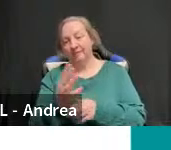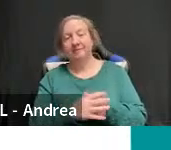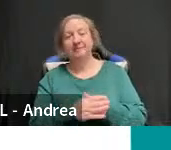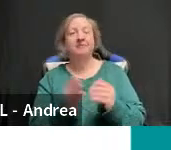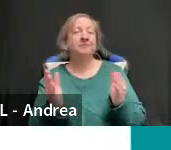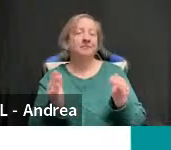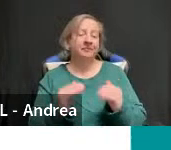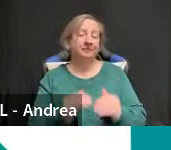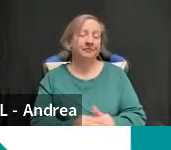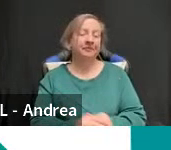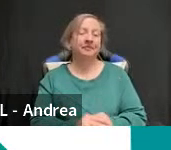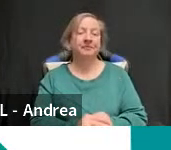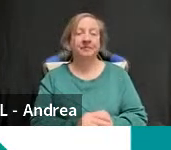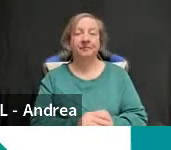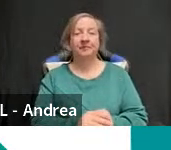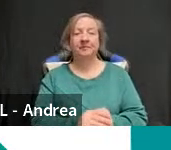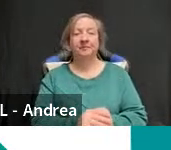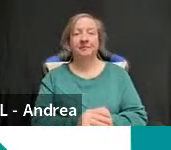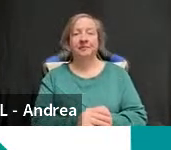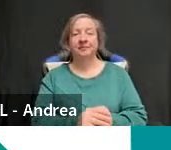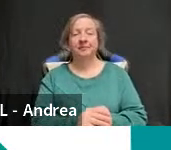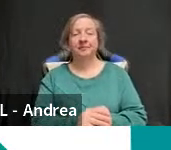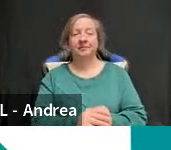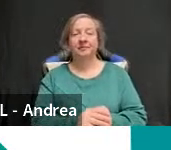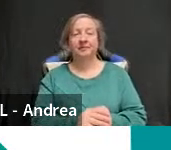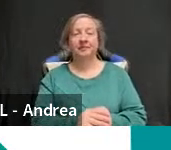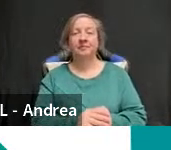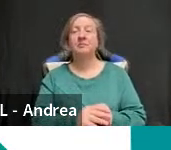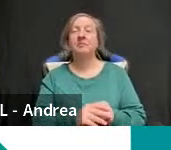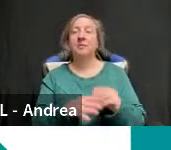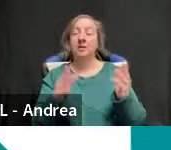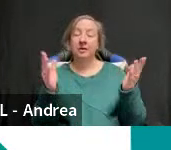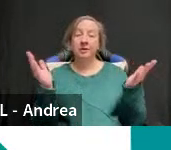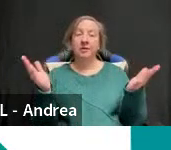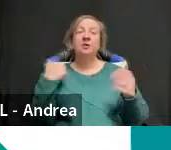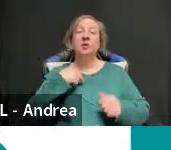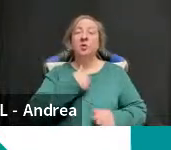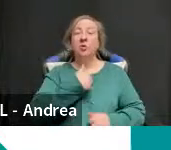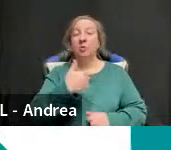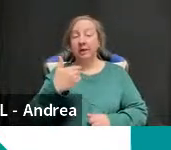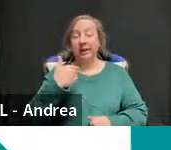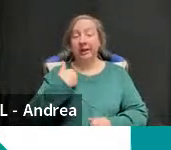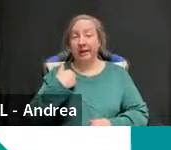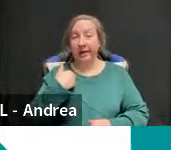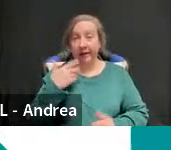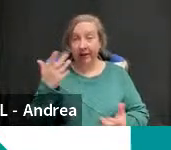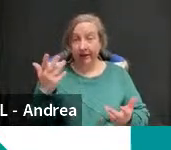please. So we have